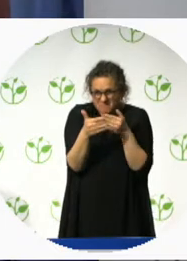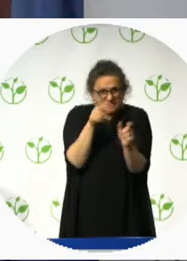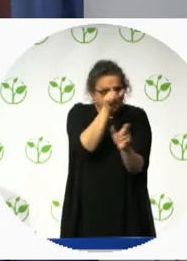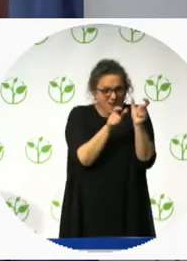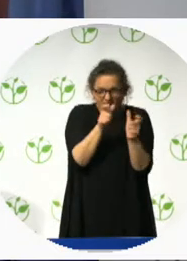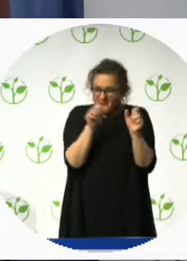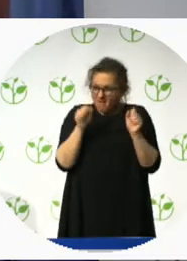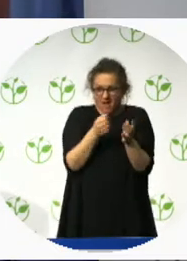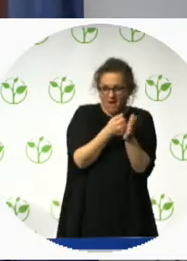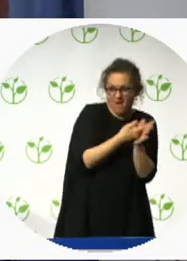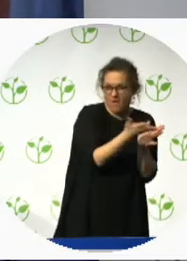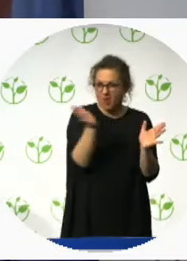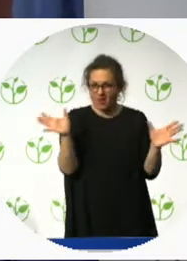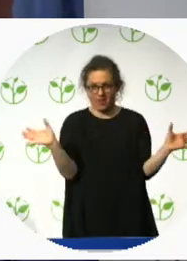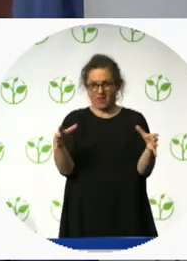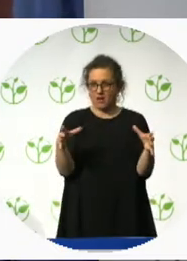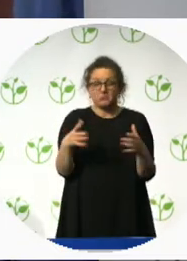politicians that